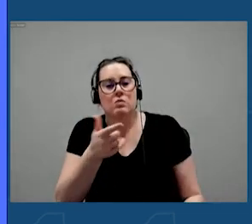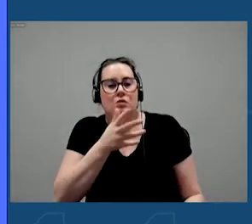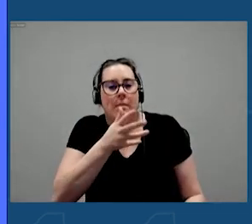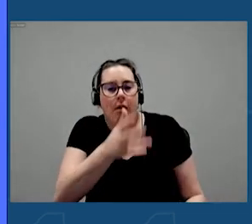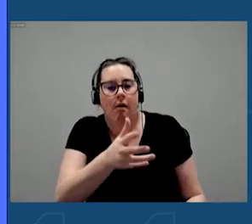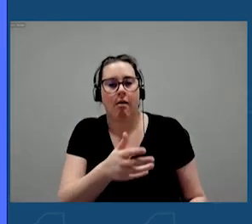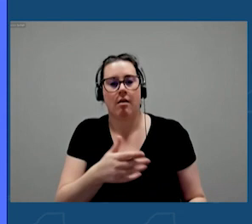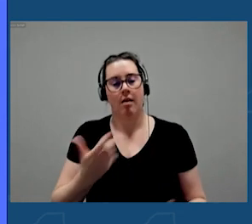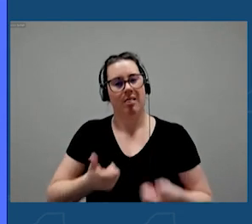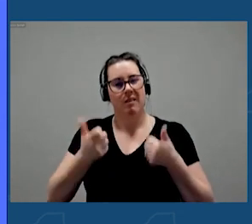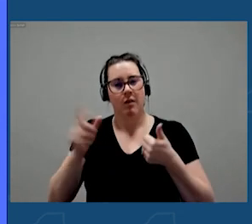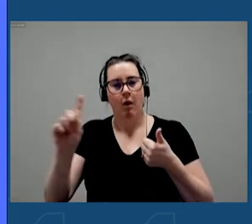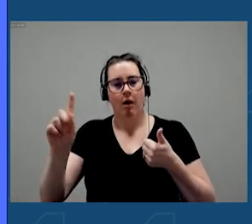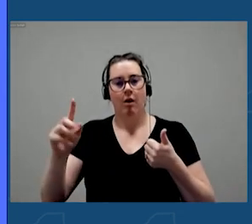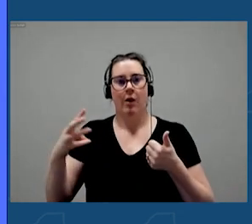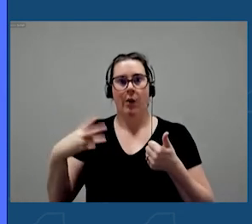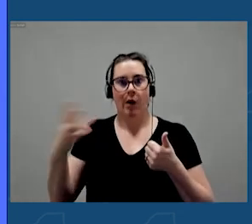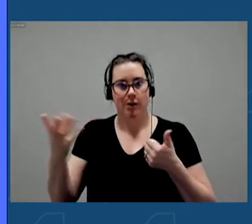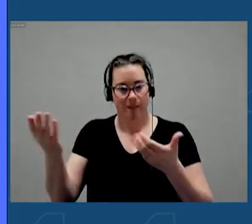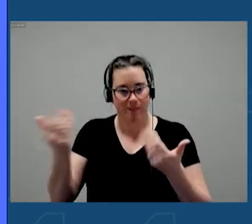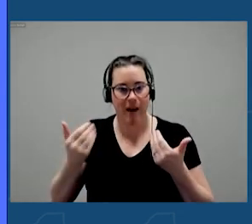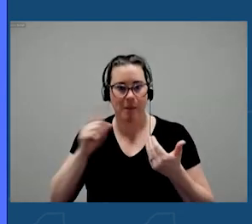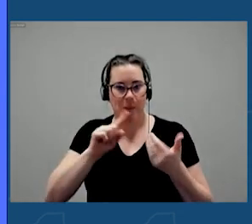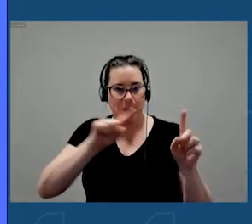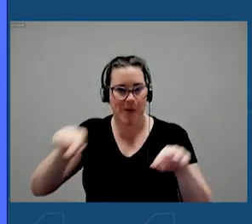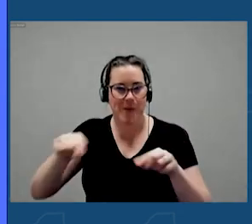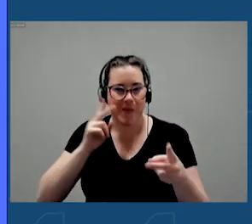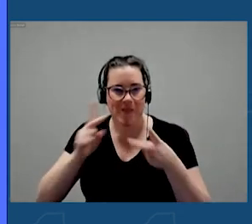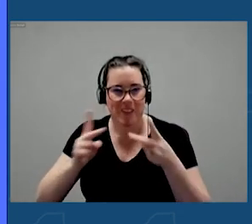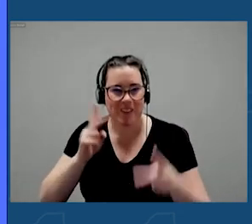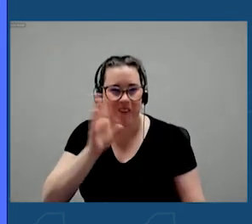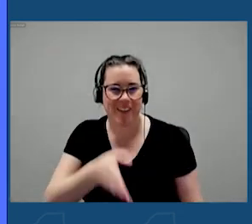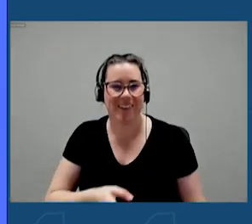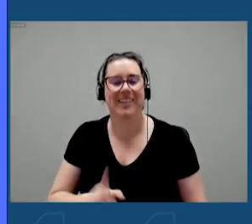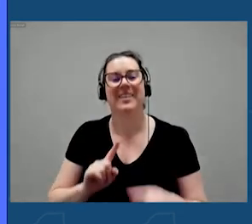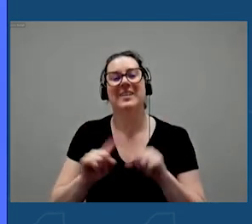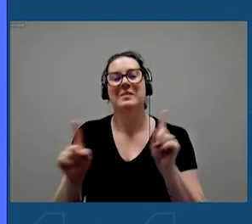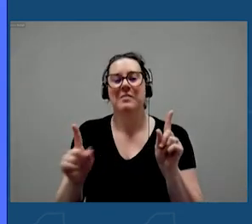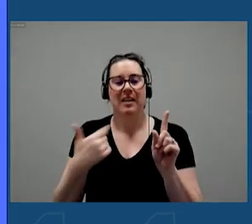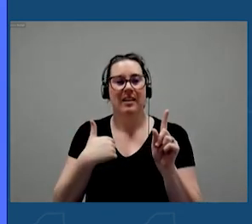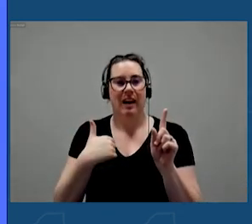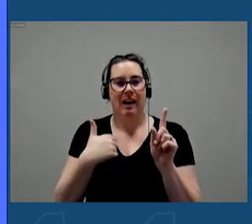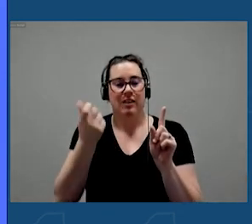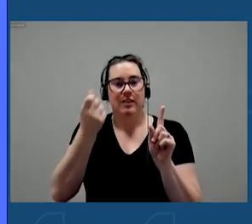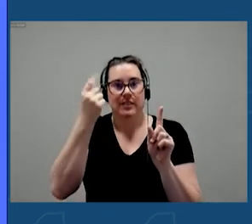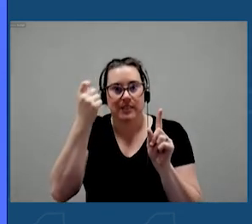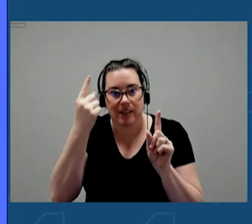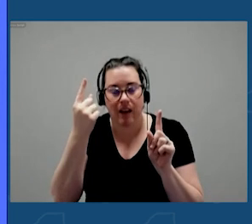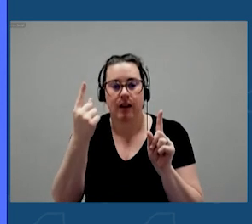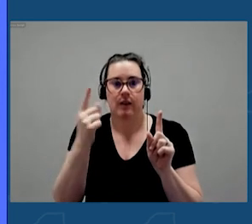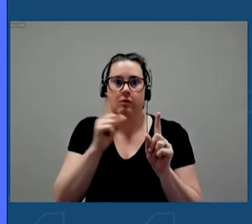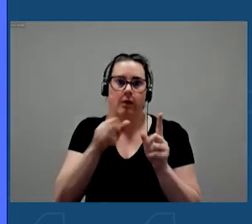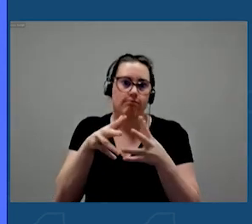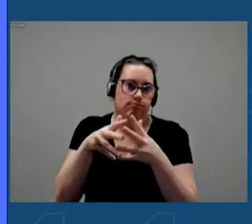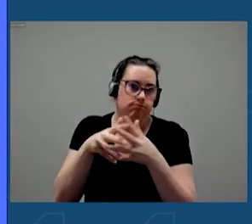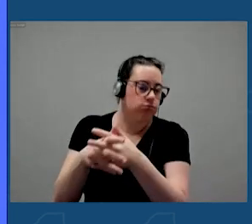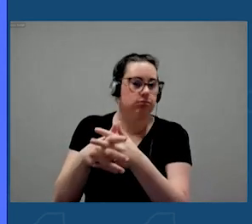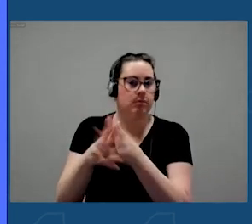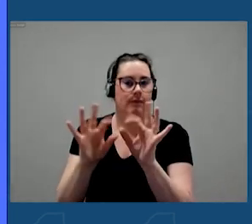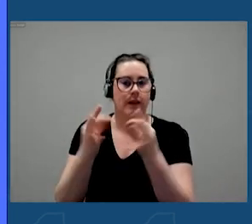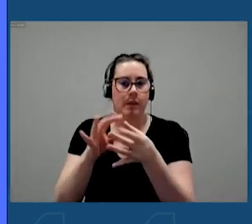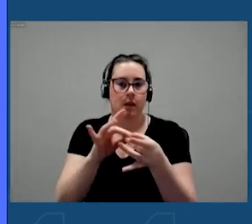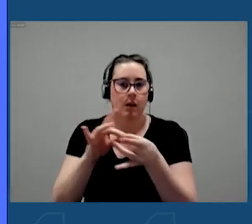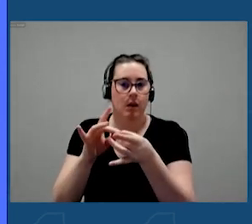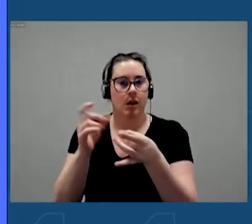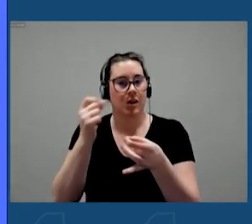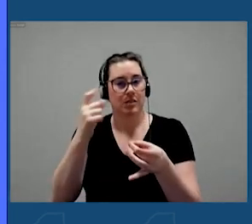in Washington, so invite me anytime. I'll come back and down and see her. But I understand that deep family connection because I didn't have kids growing up around grandparents